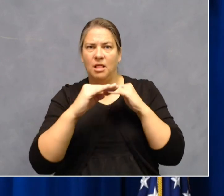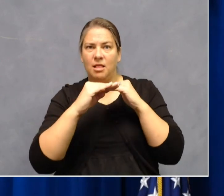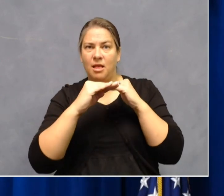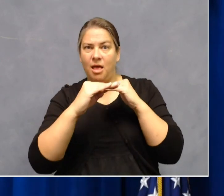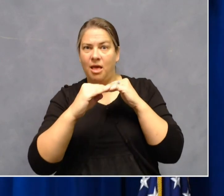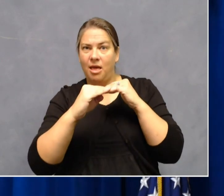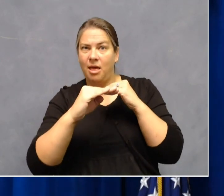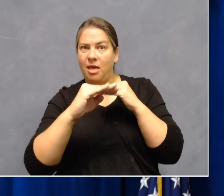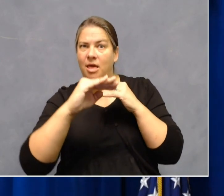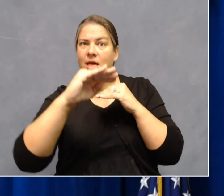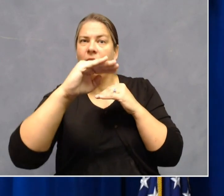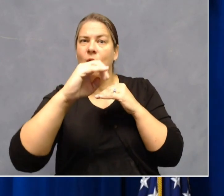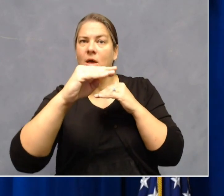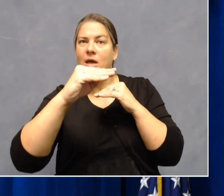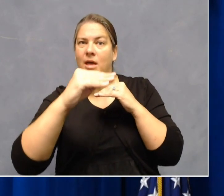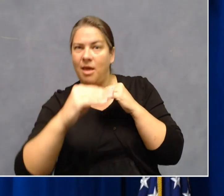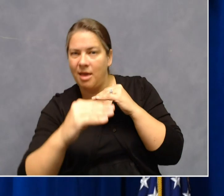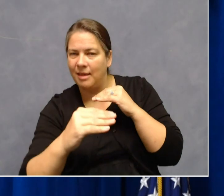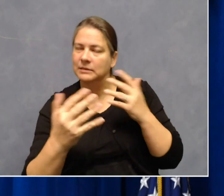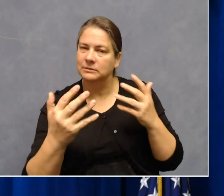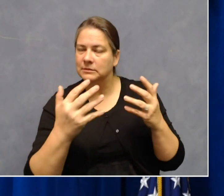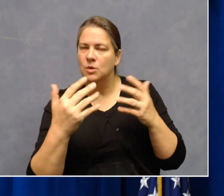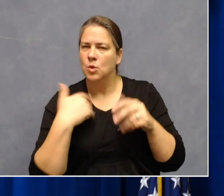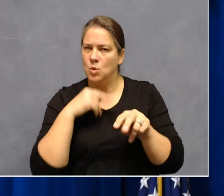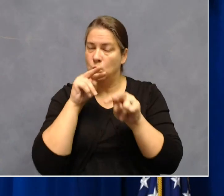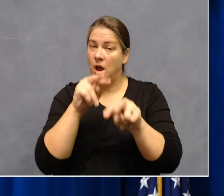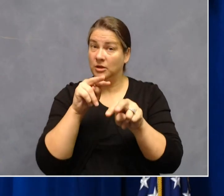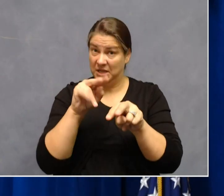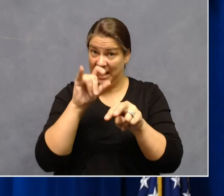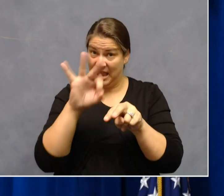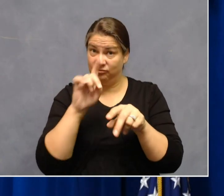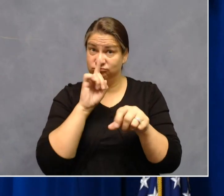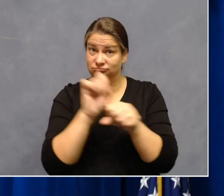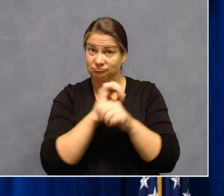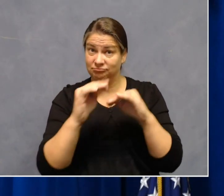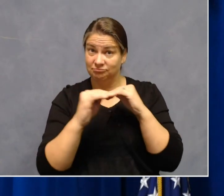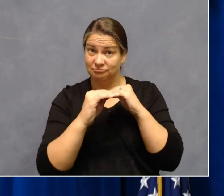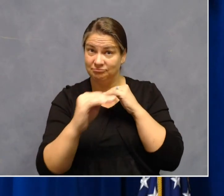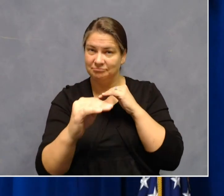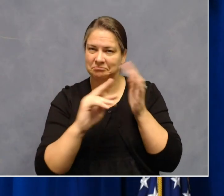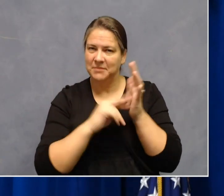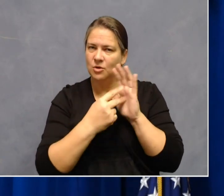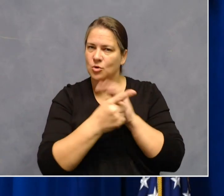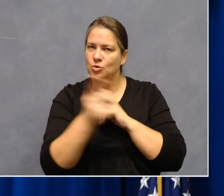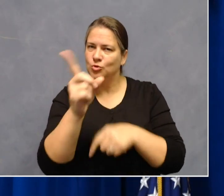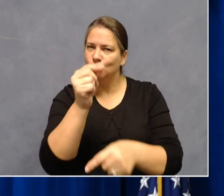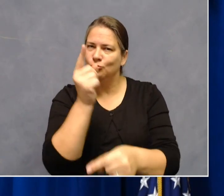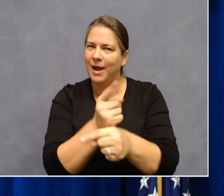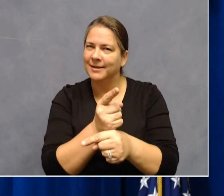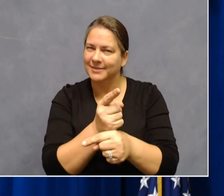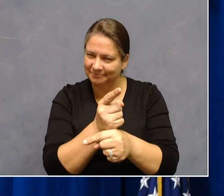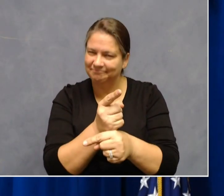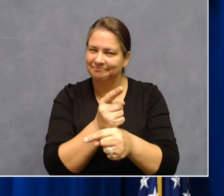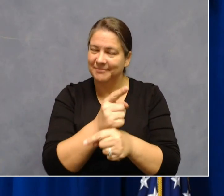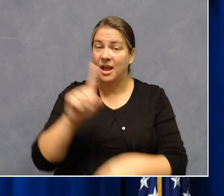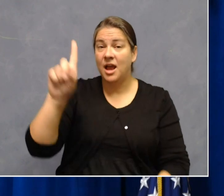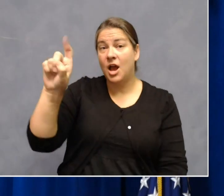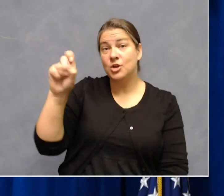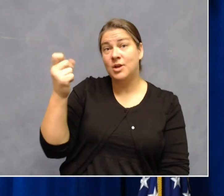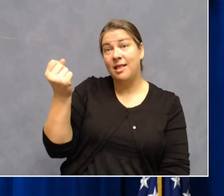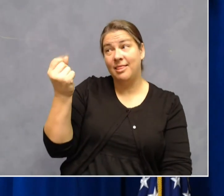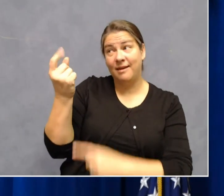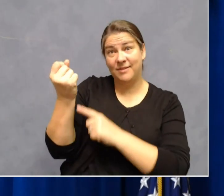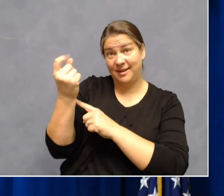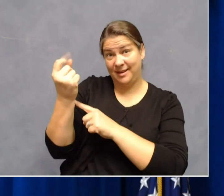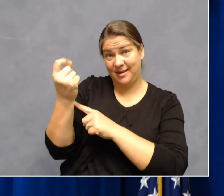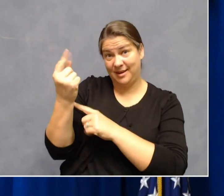more people out there doing the right thing. 111 of those 776 positive cases, though, are